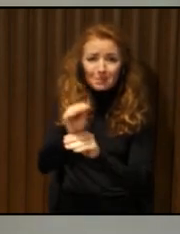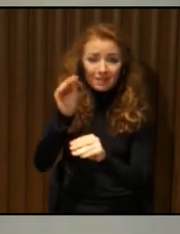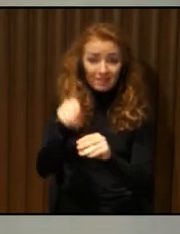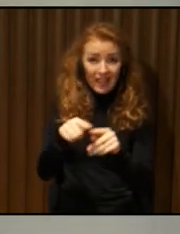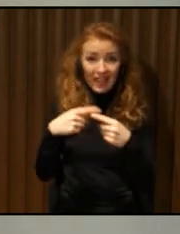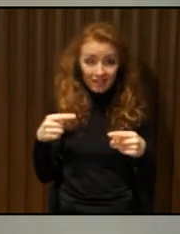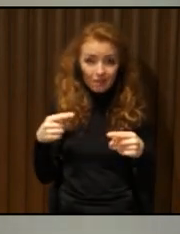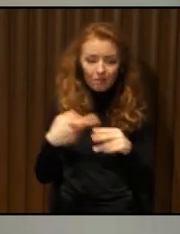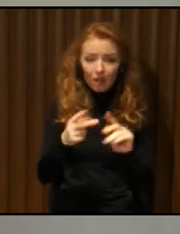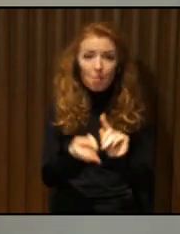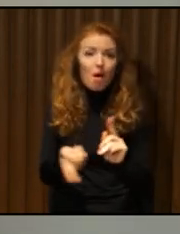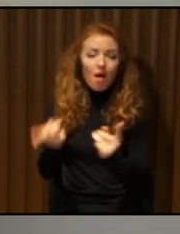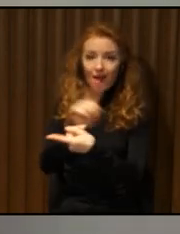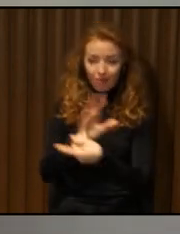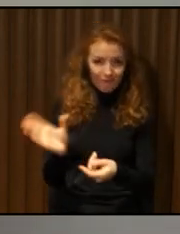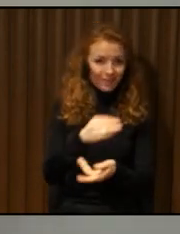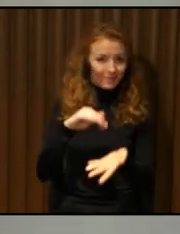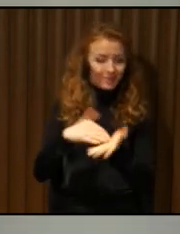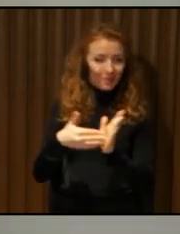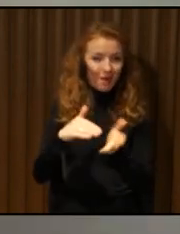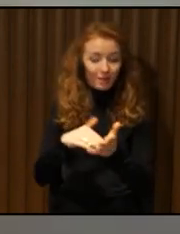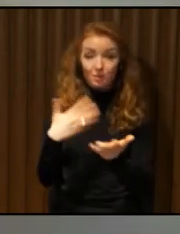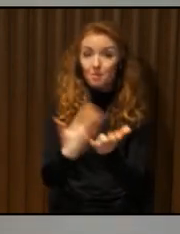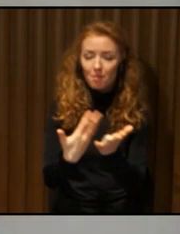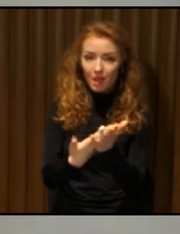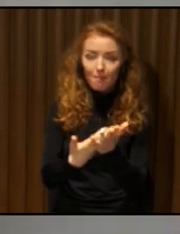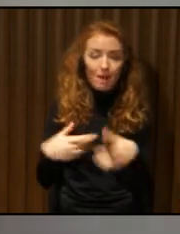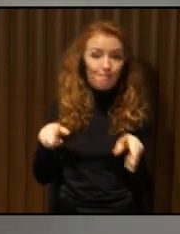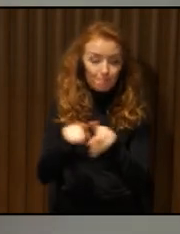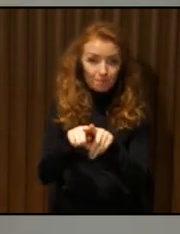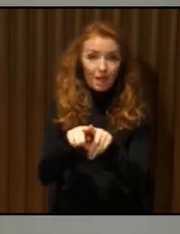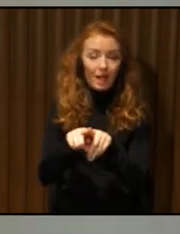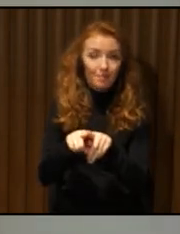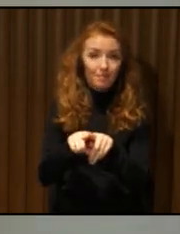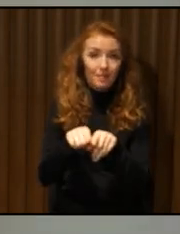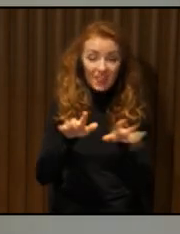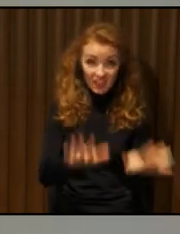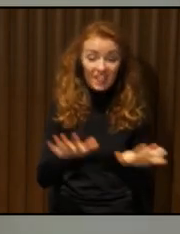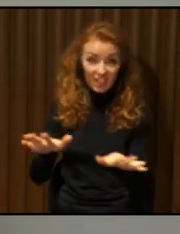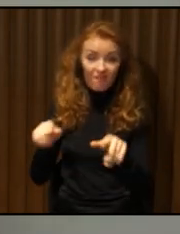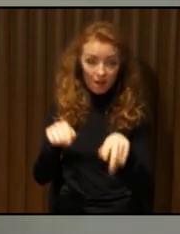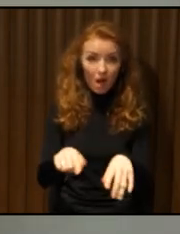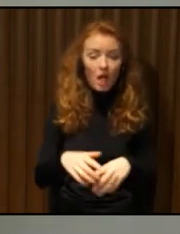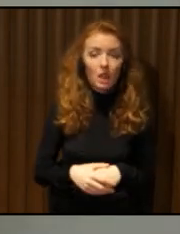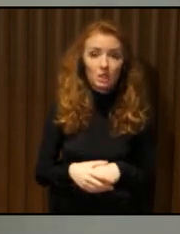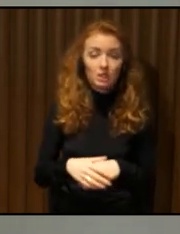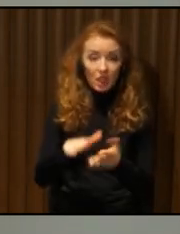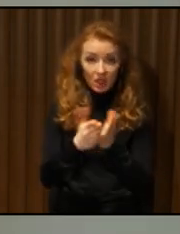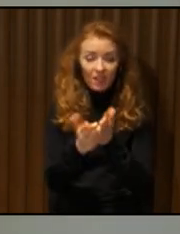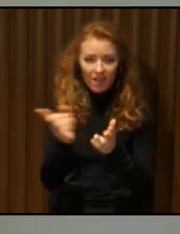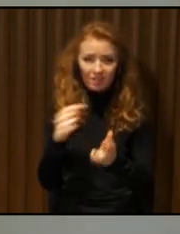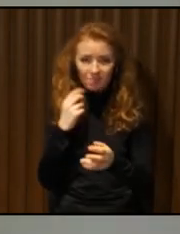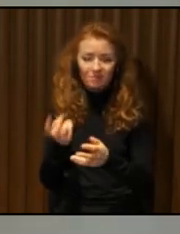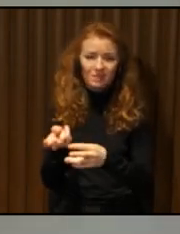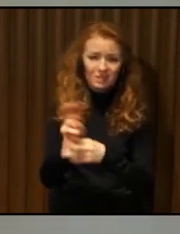couch. That was the start of the project. He's trying to get up and the couch is too low. Yeah. And so why